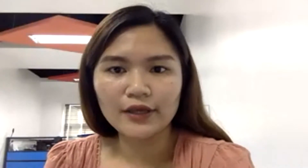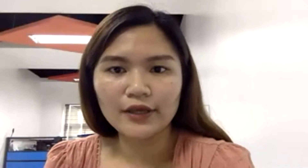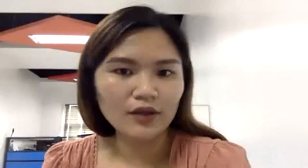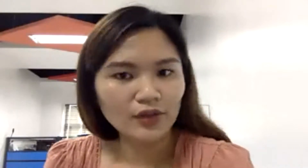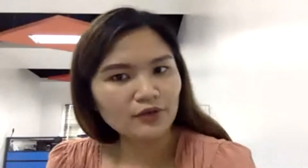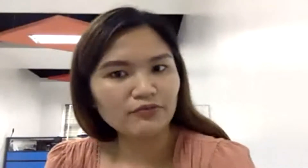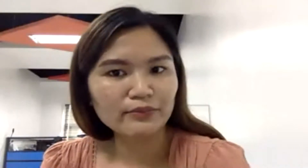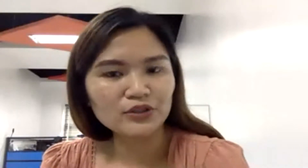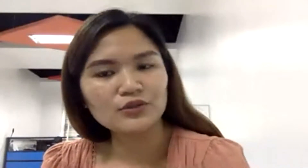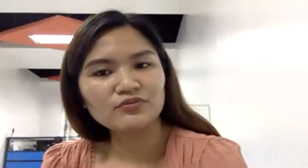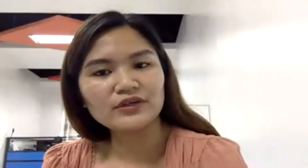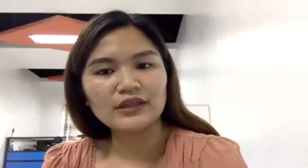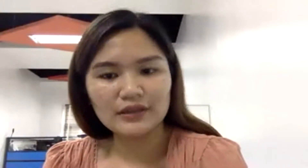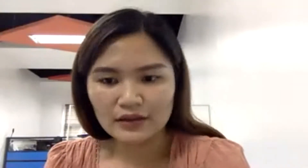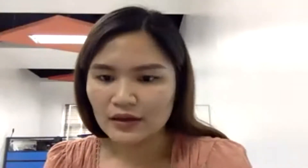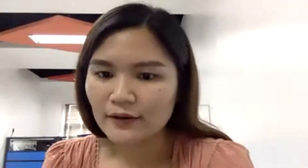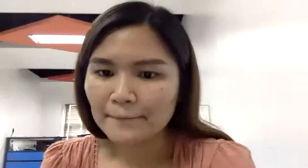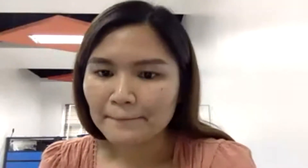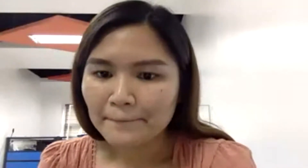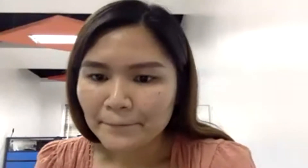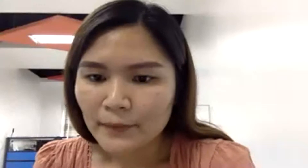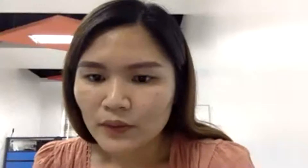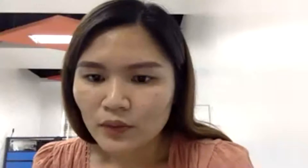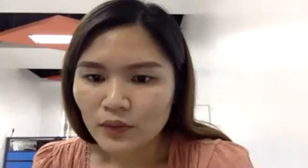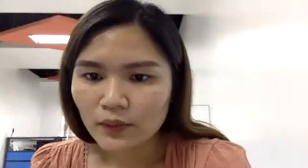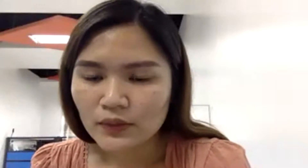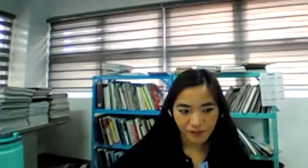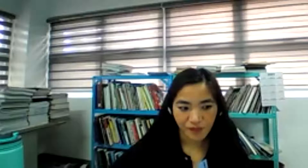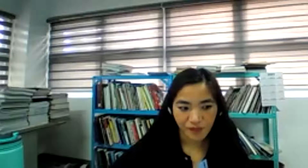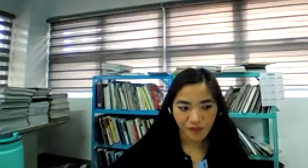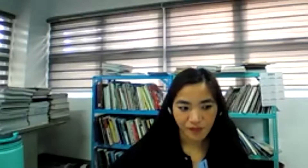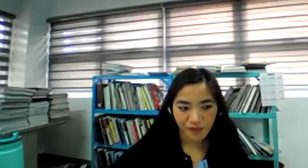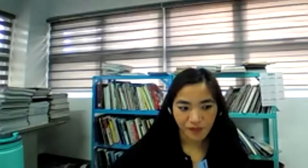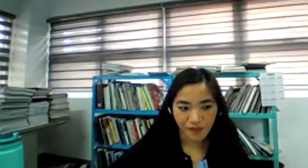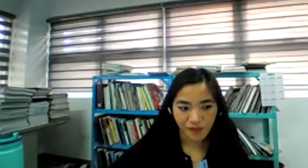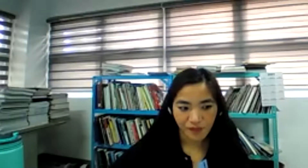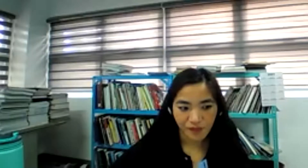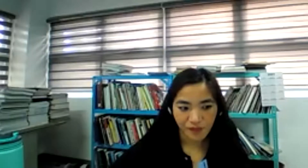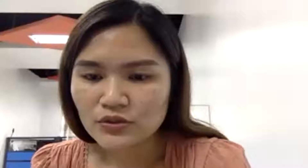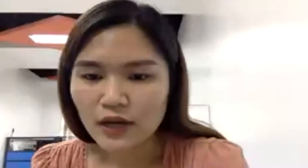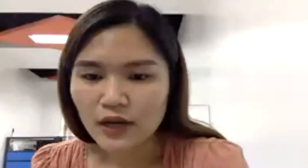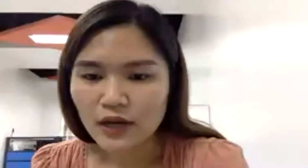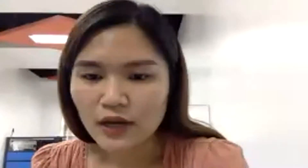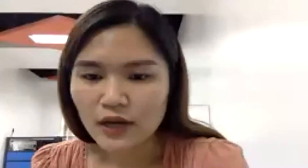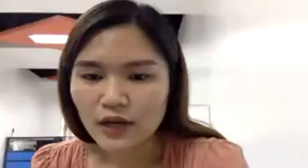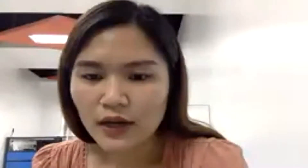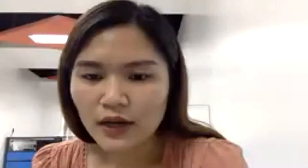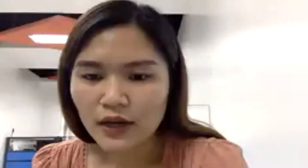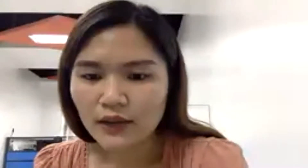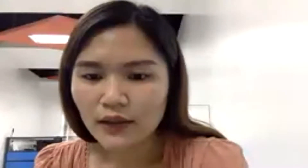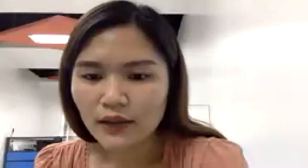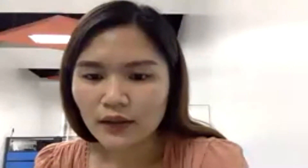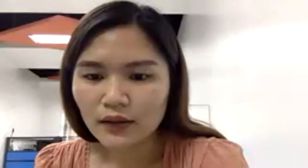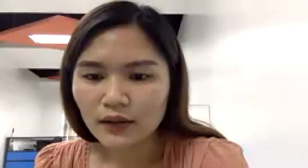thank you very much din po for attending. Okay, may question sa chat. Can we invite the panelists in